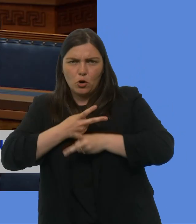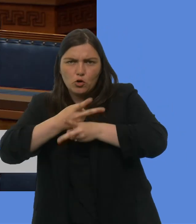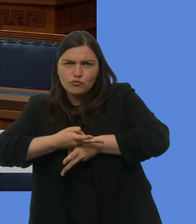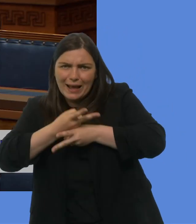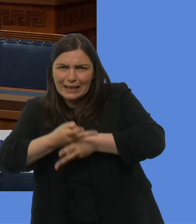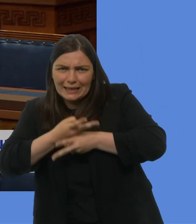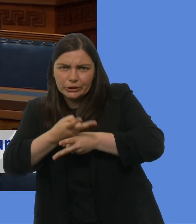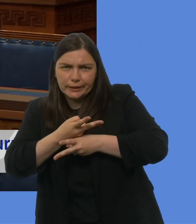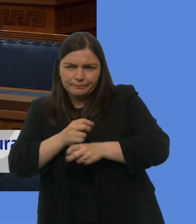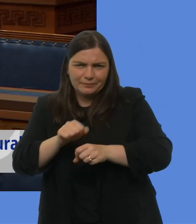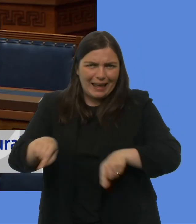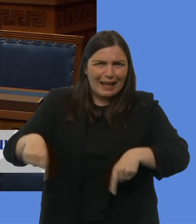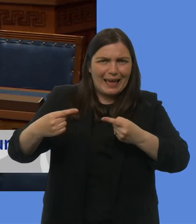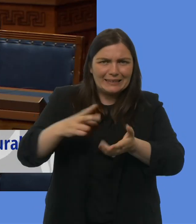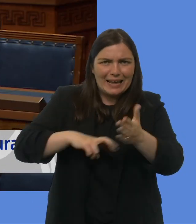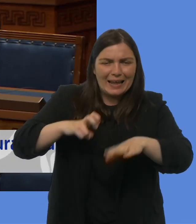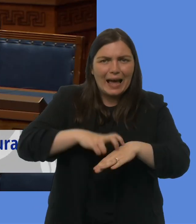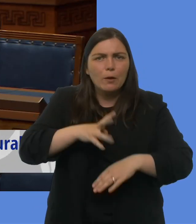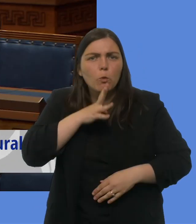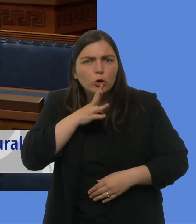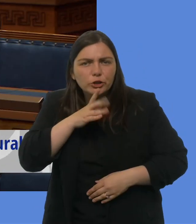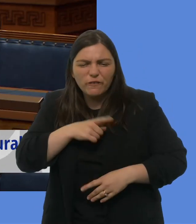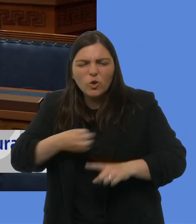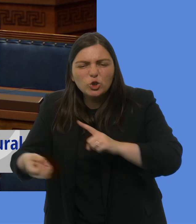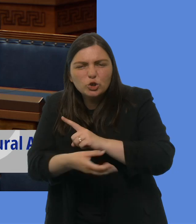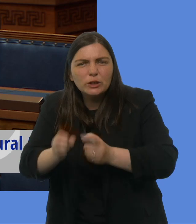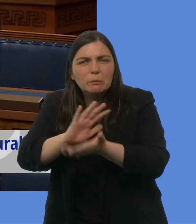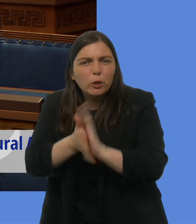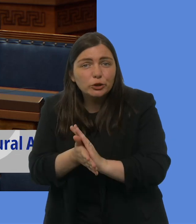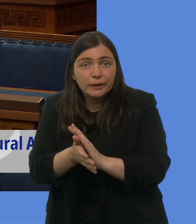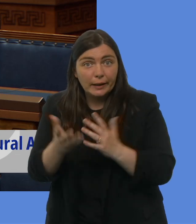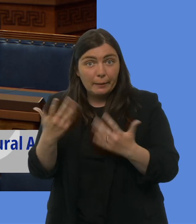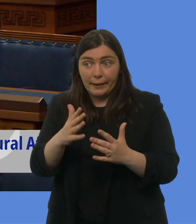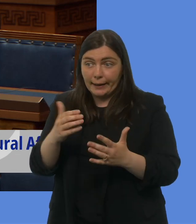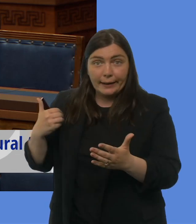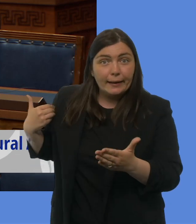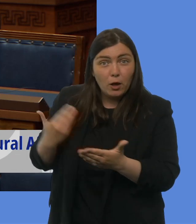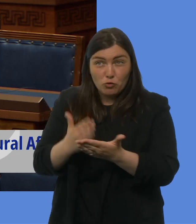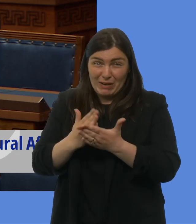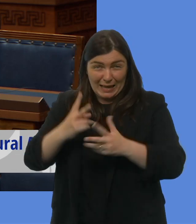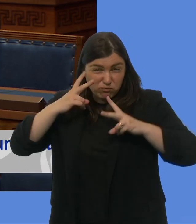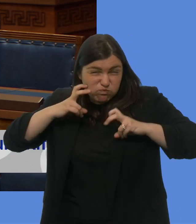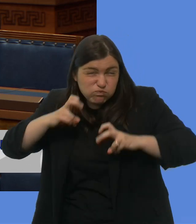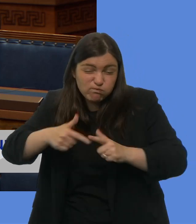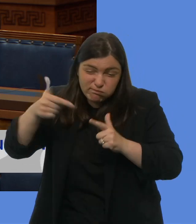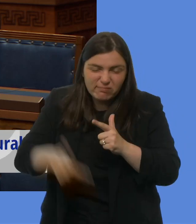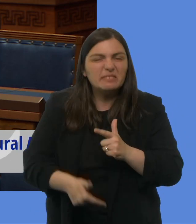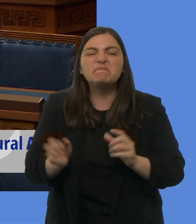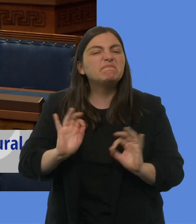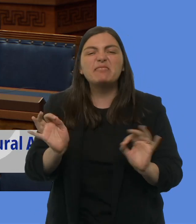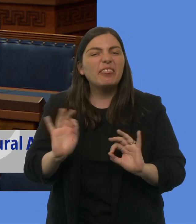for sewage pollution, the historic underinvestment that has taken place has to be taken into account in that regard. So in